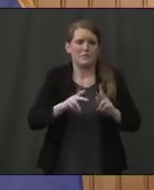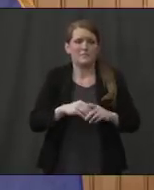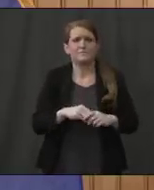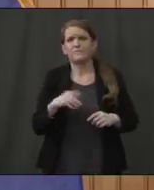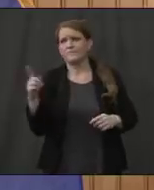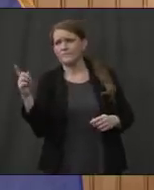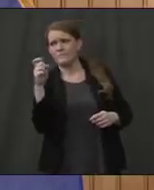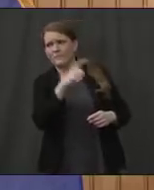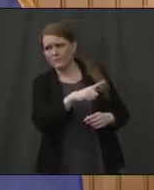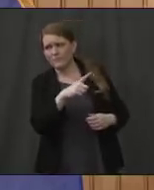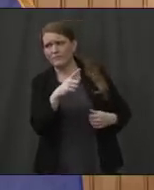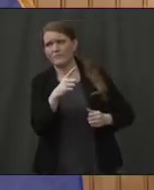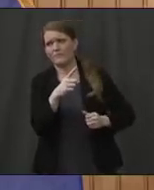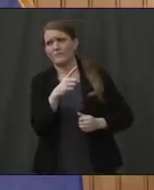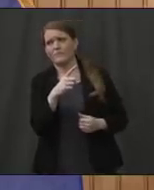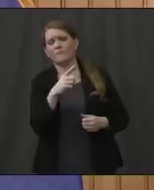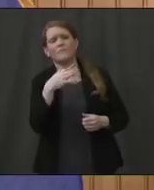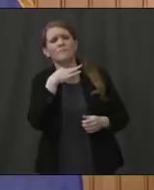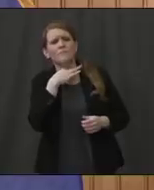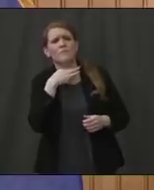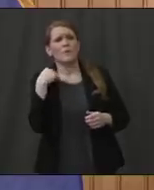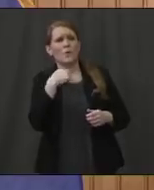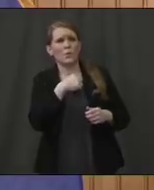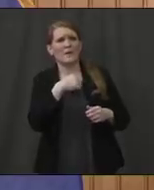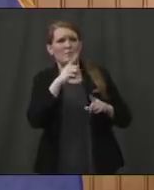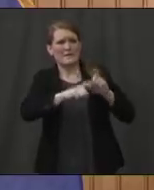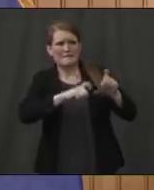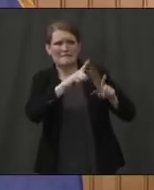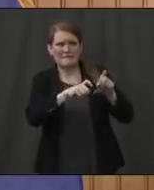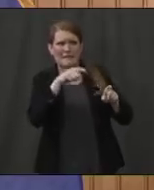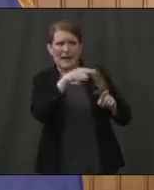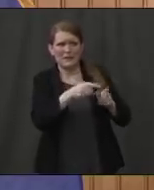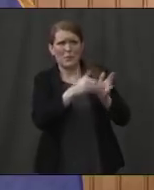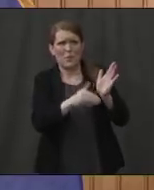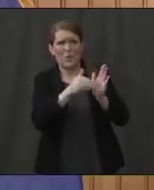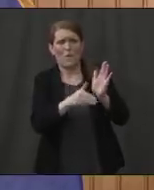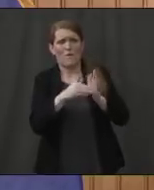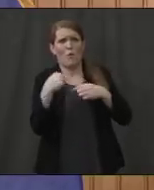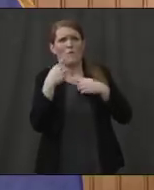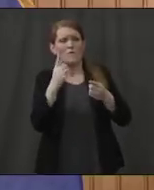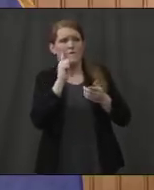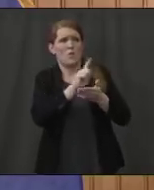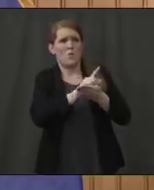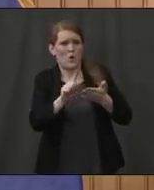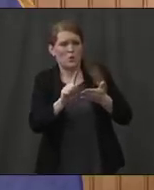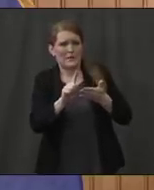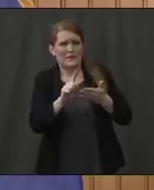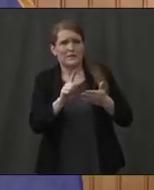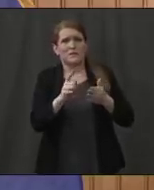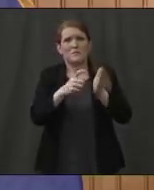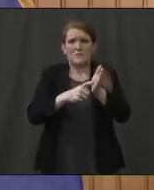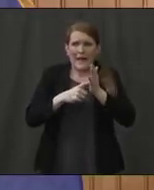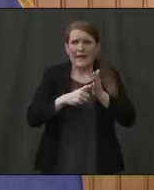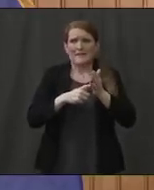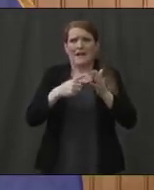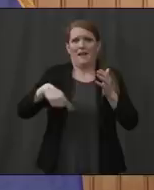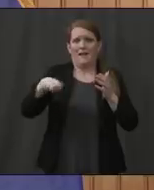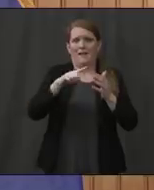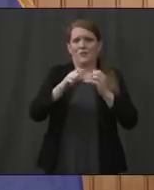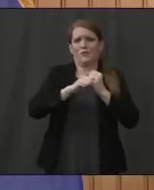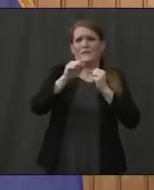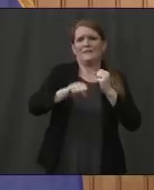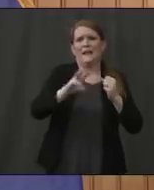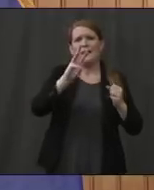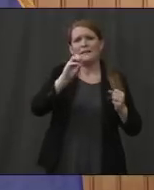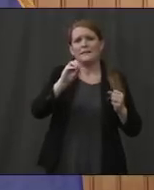mandating these health insurance companies to extend the 60-day grace period As of midnight tonight, a lot of employers